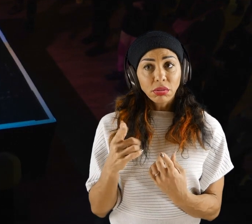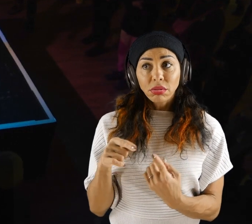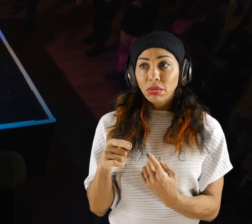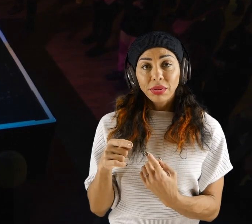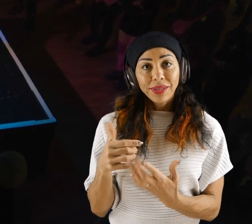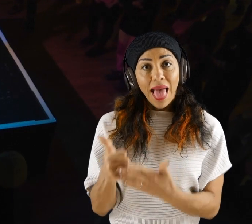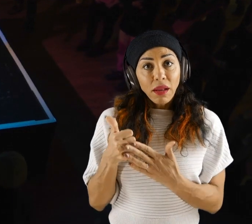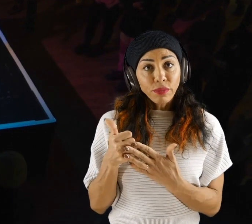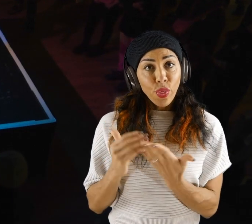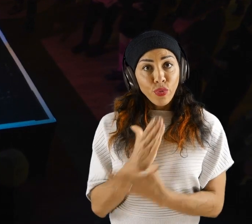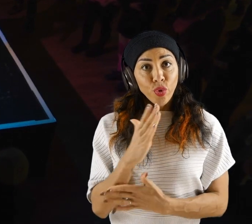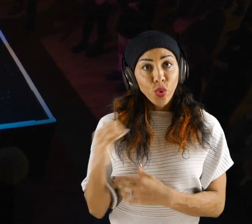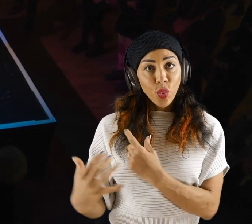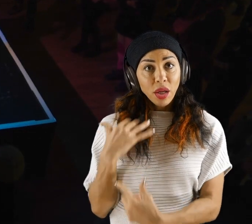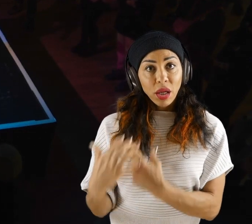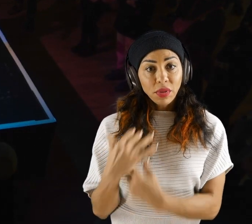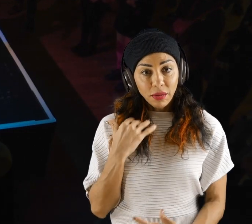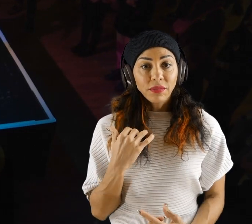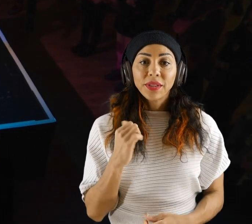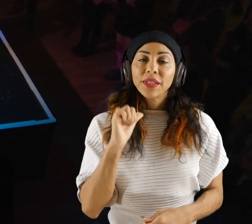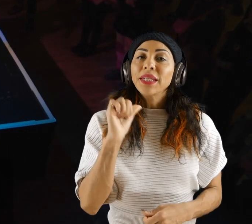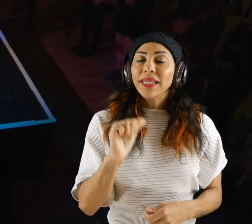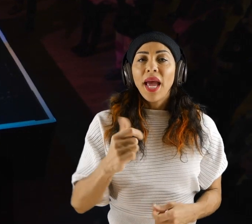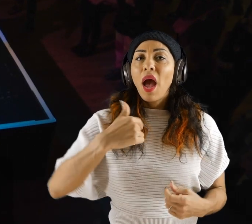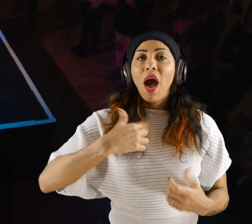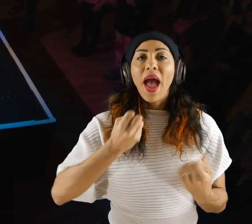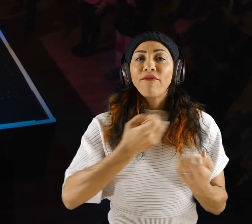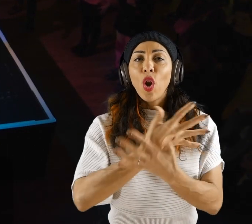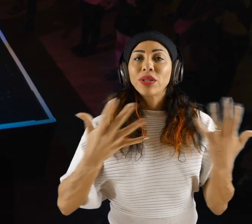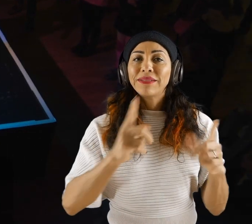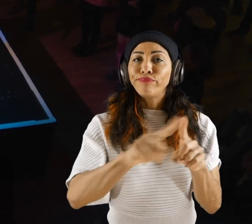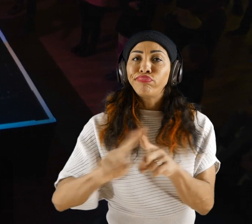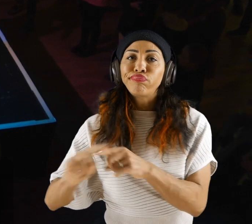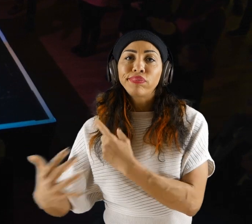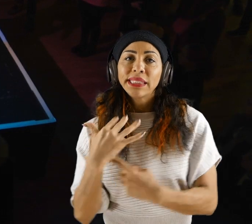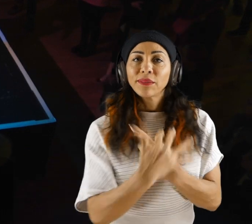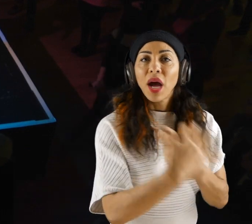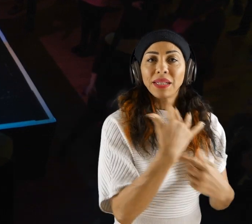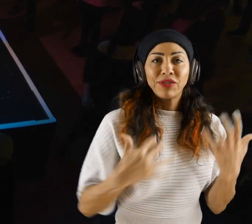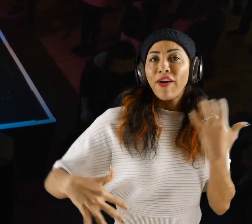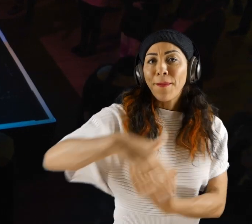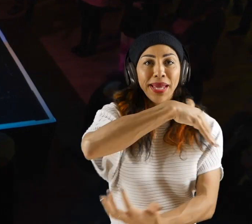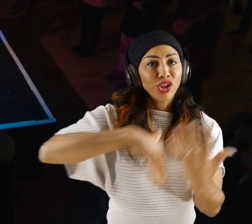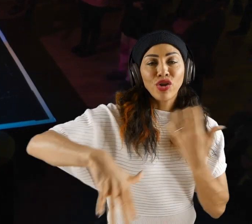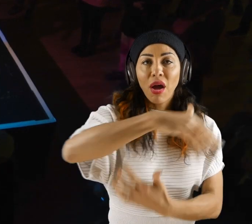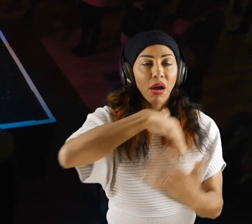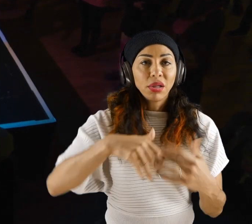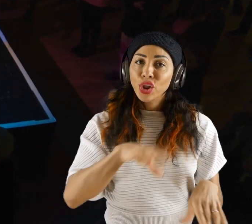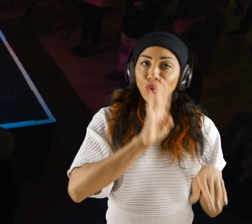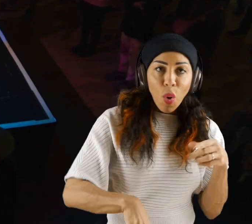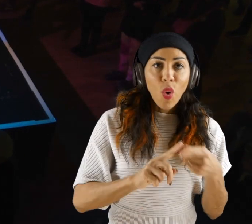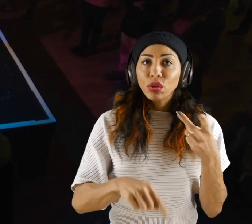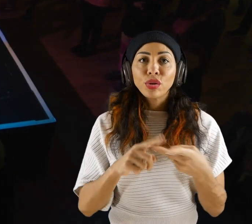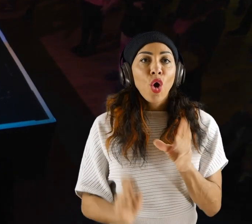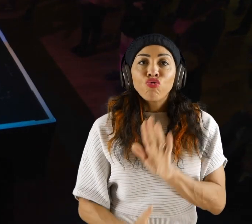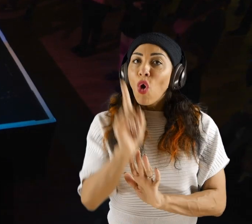content consumption is so mashed up of so many different things, whether that's like sport, rockets launching,